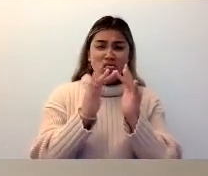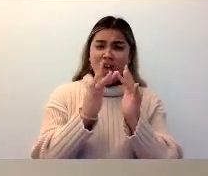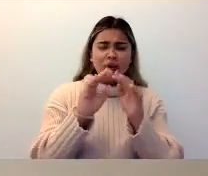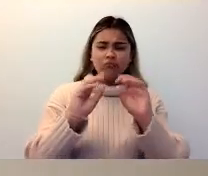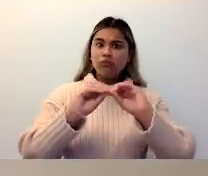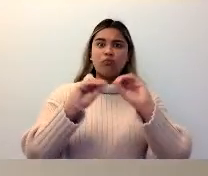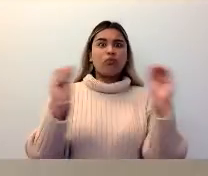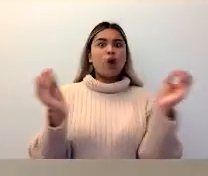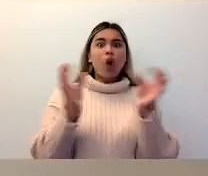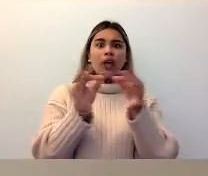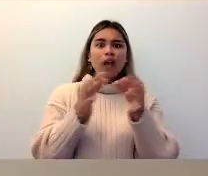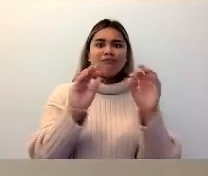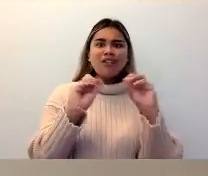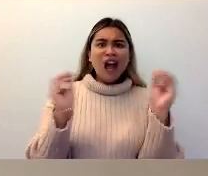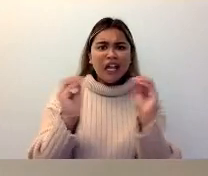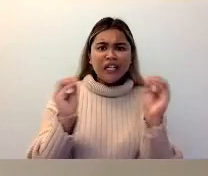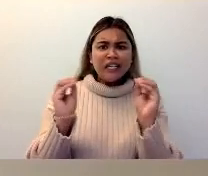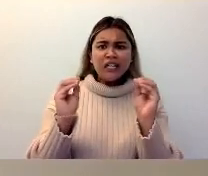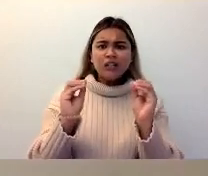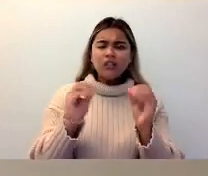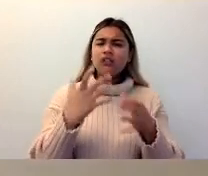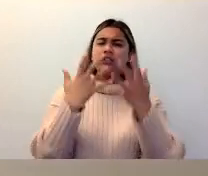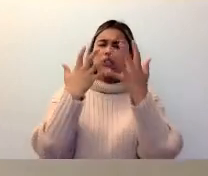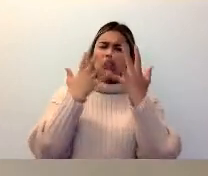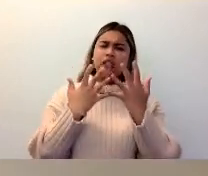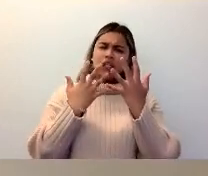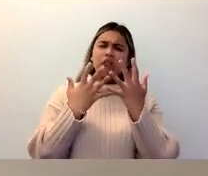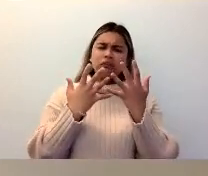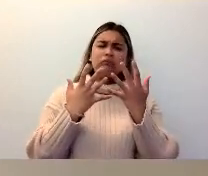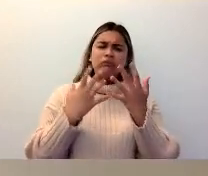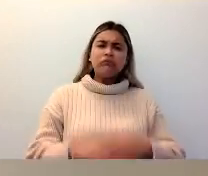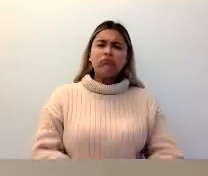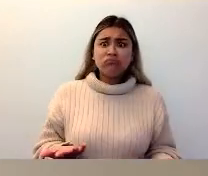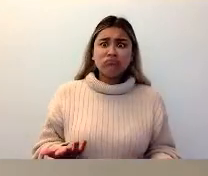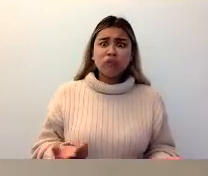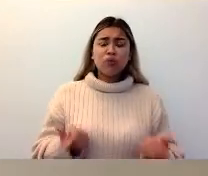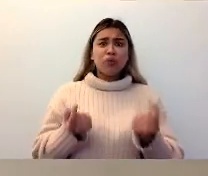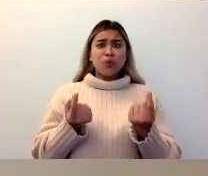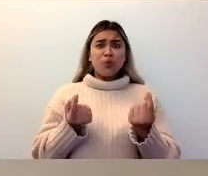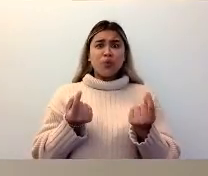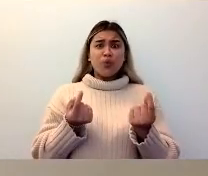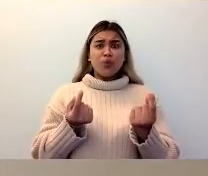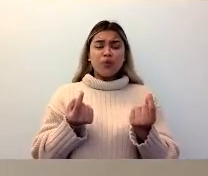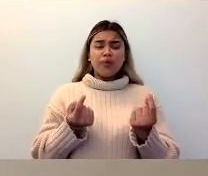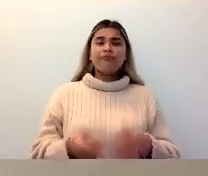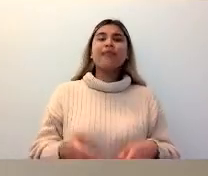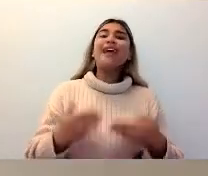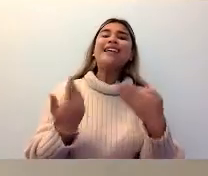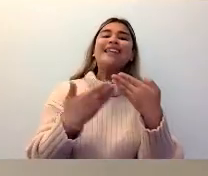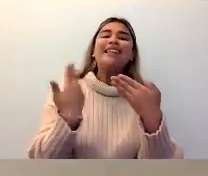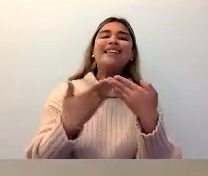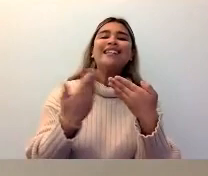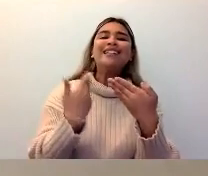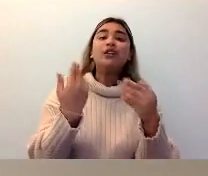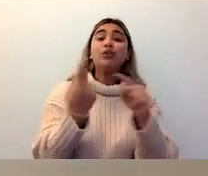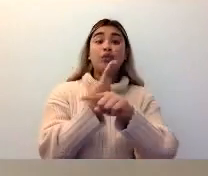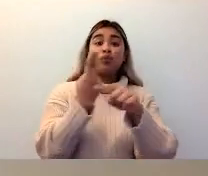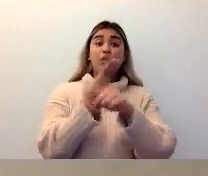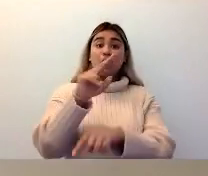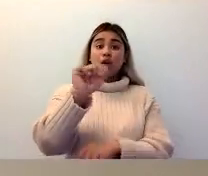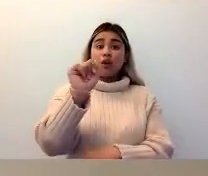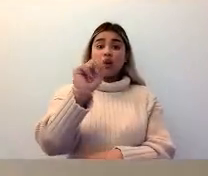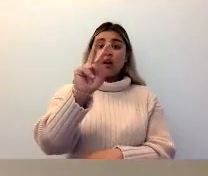really sucks. You don't want to have to ask, or worse, be ignored. You want the captions right now. This is the moment to